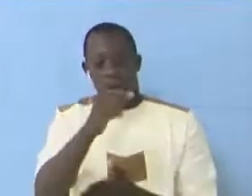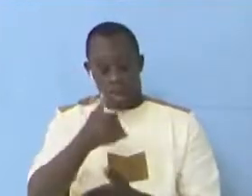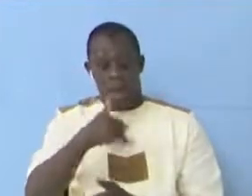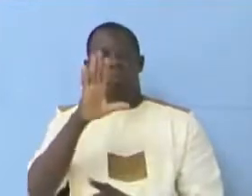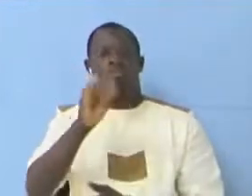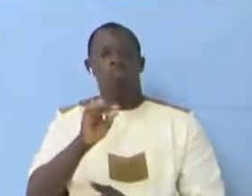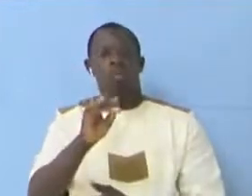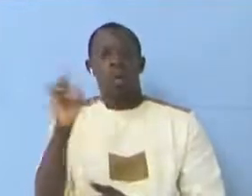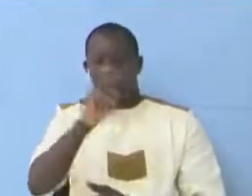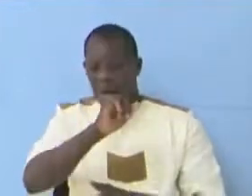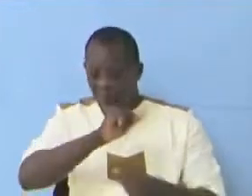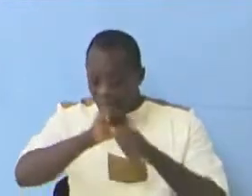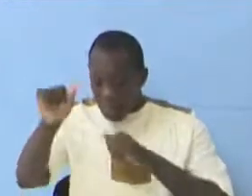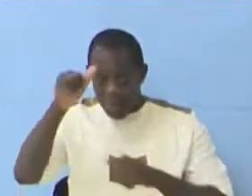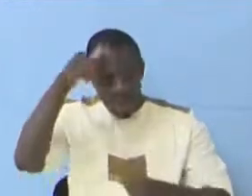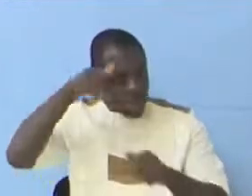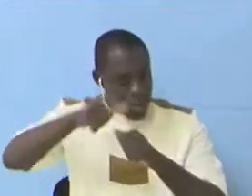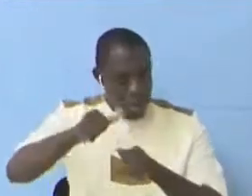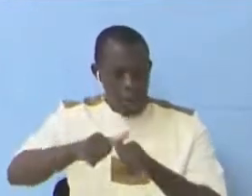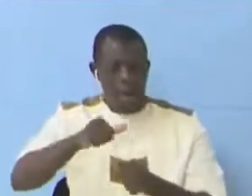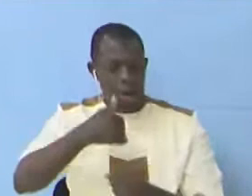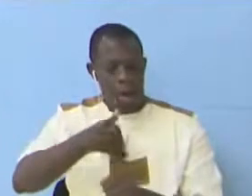knowledge.